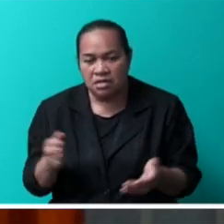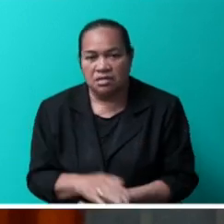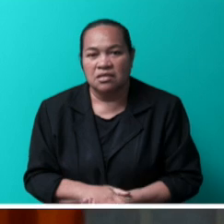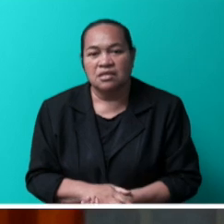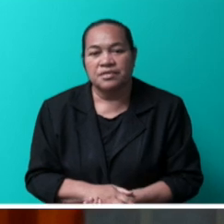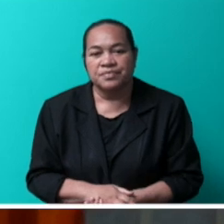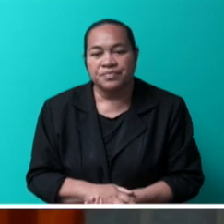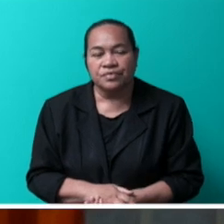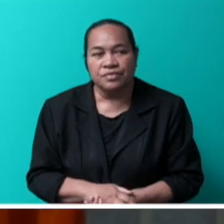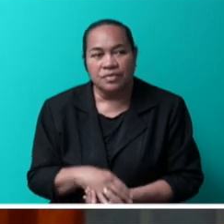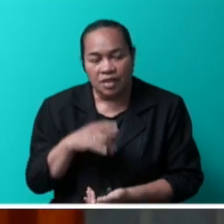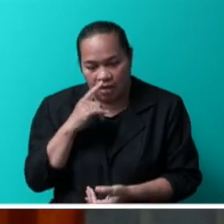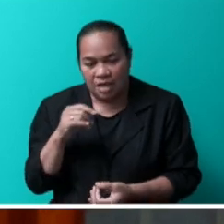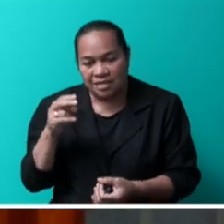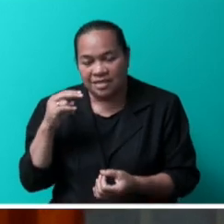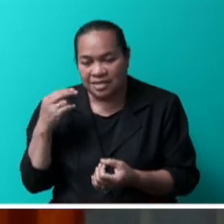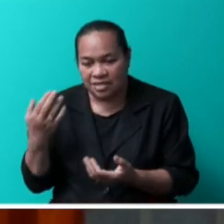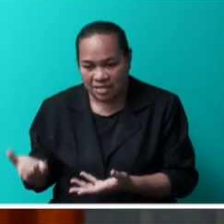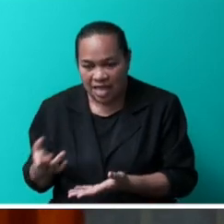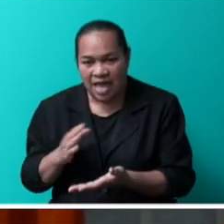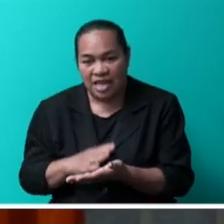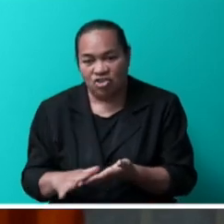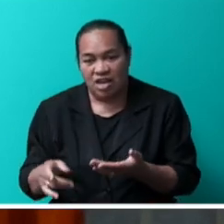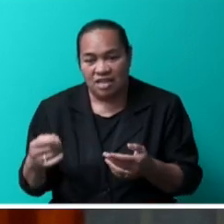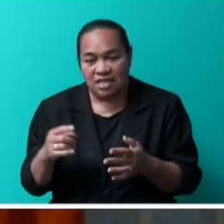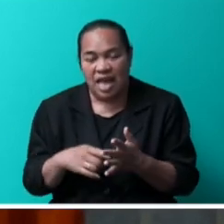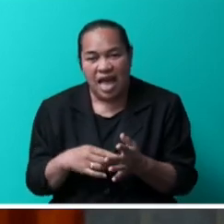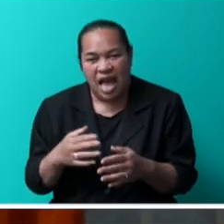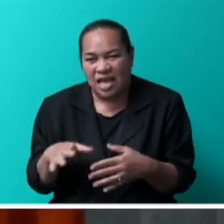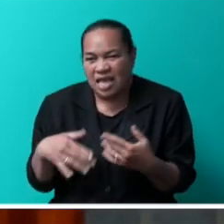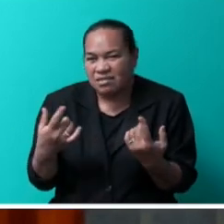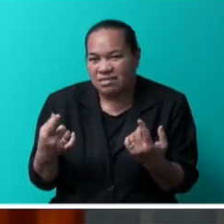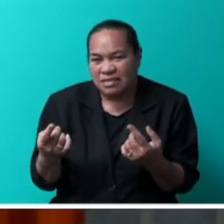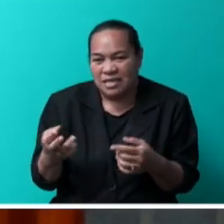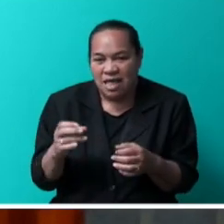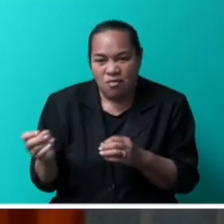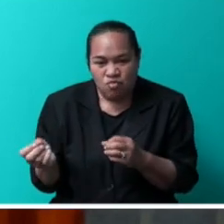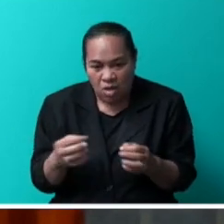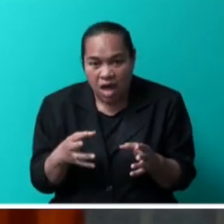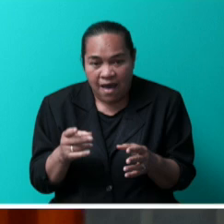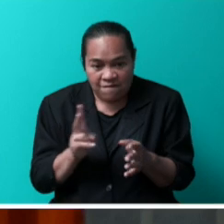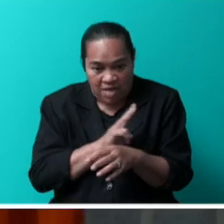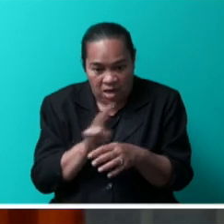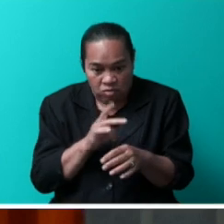provide a natural hedge against adverse movements in value.